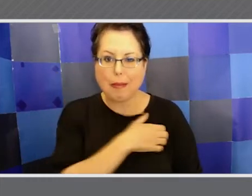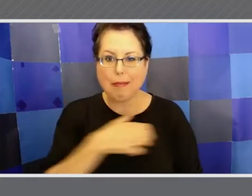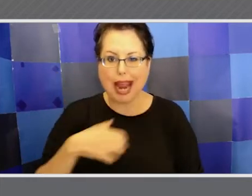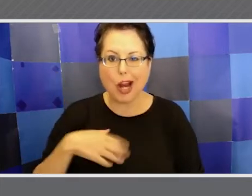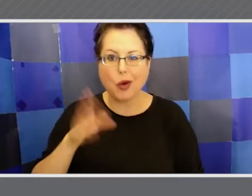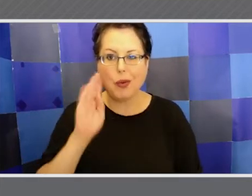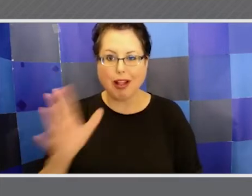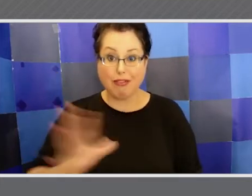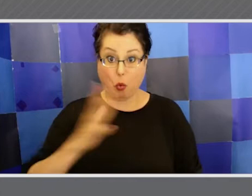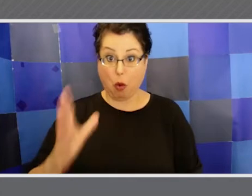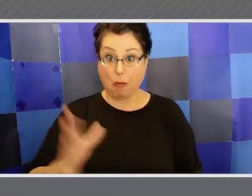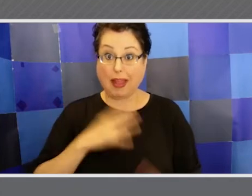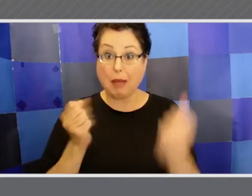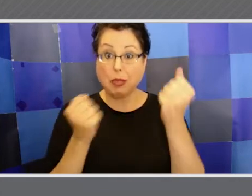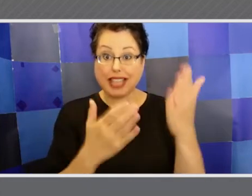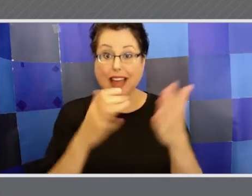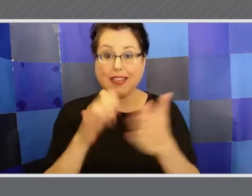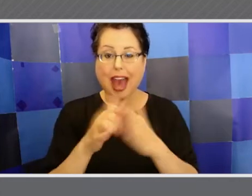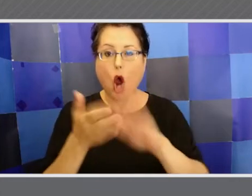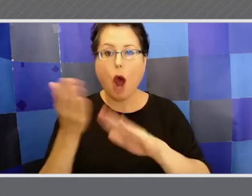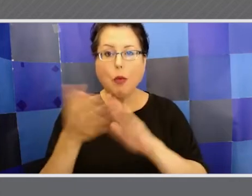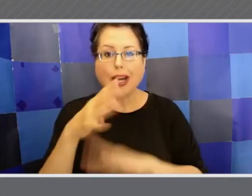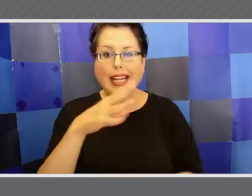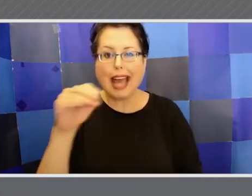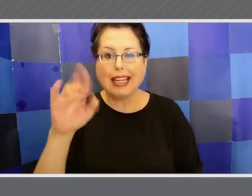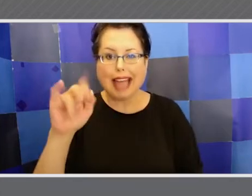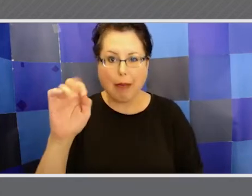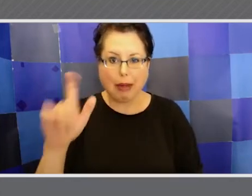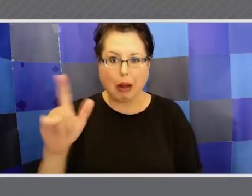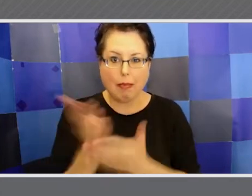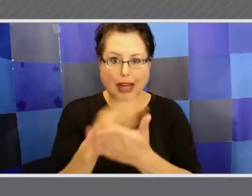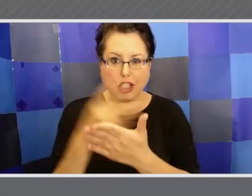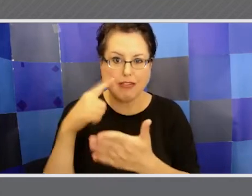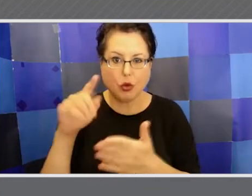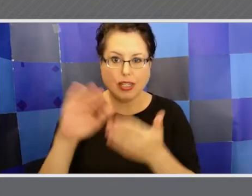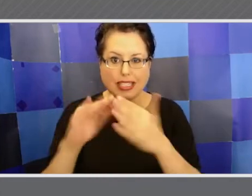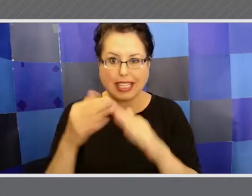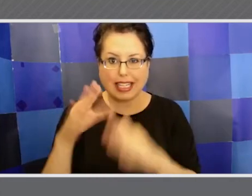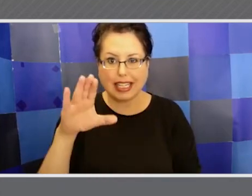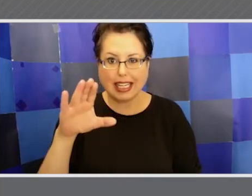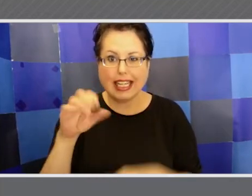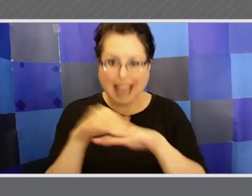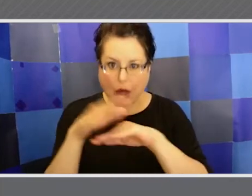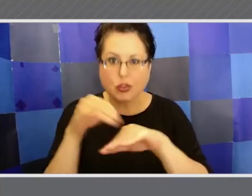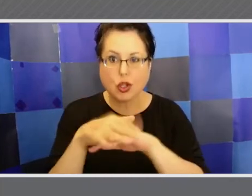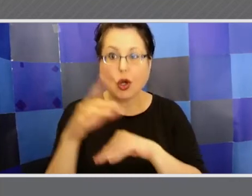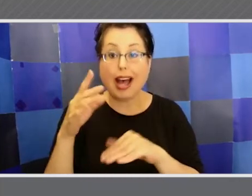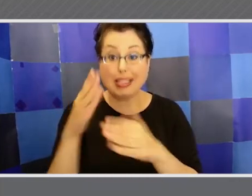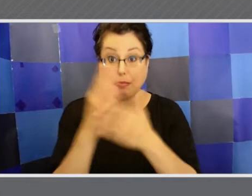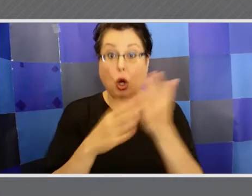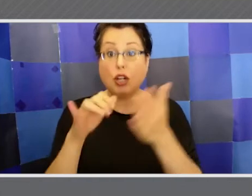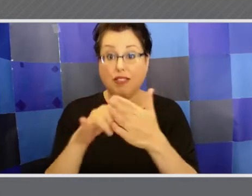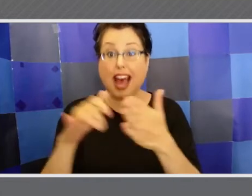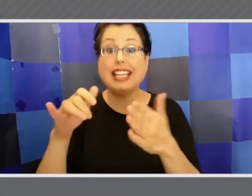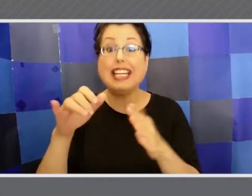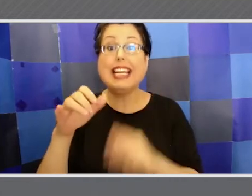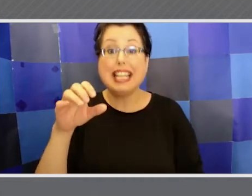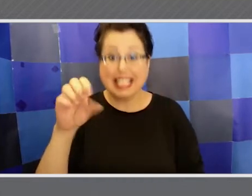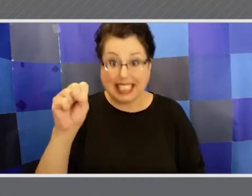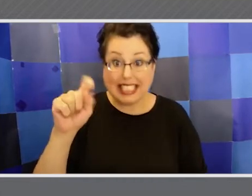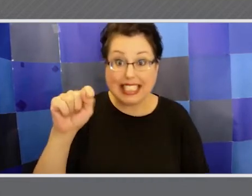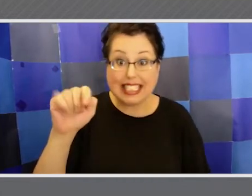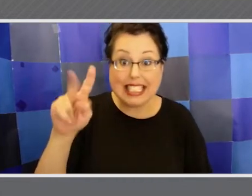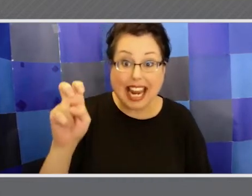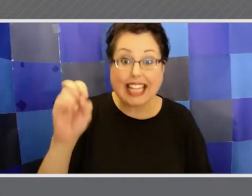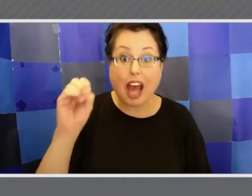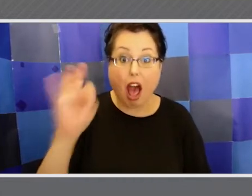the operating and capital budgets to City Council as part of the State of the City address, which is required by the Home